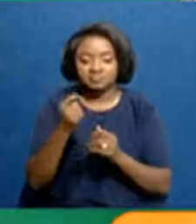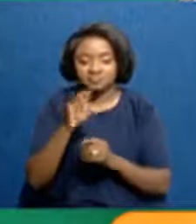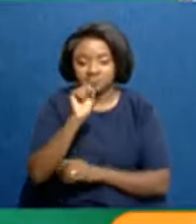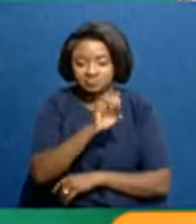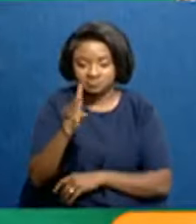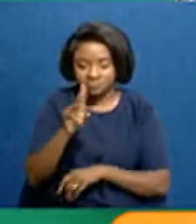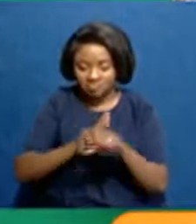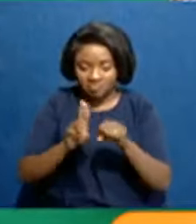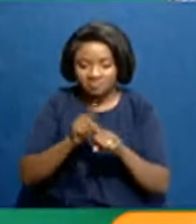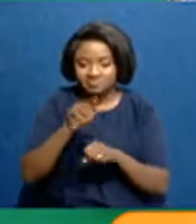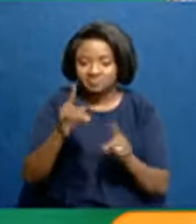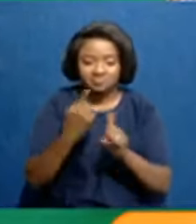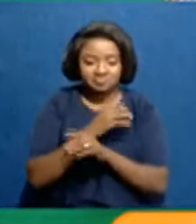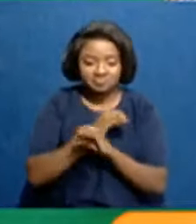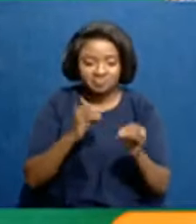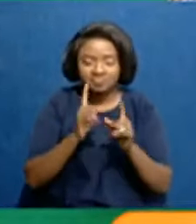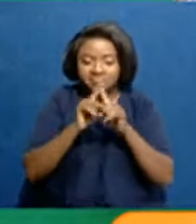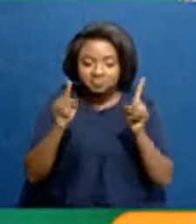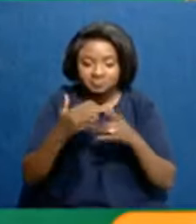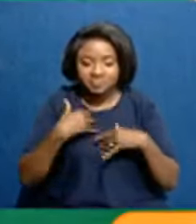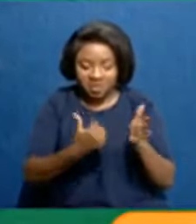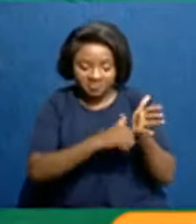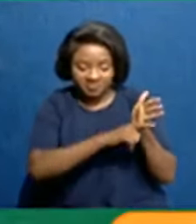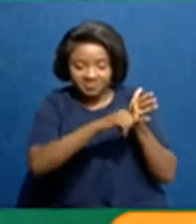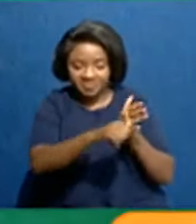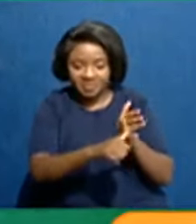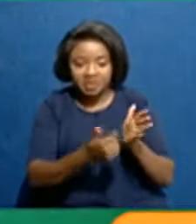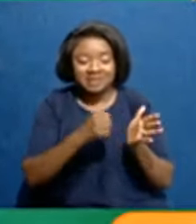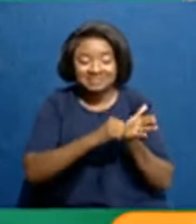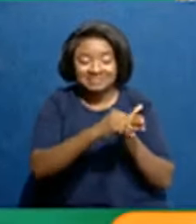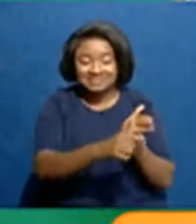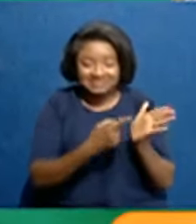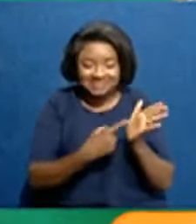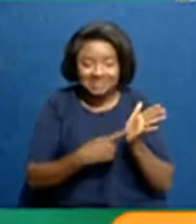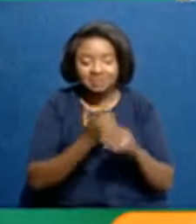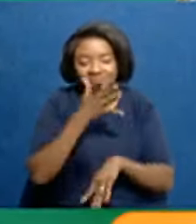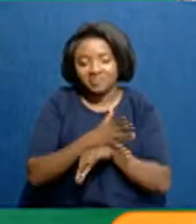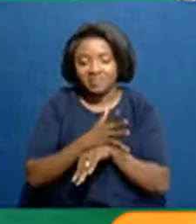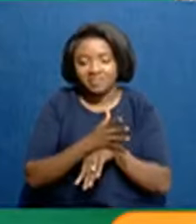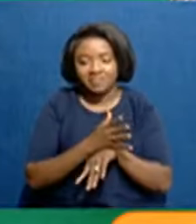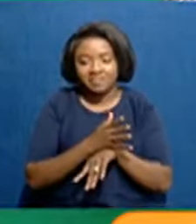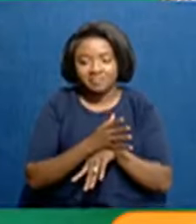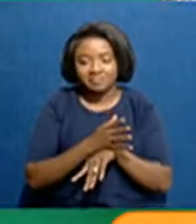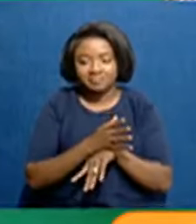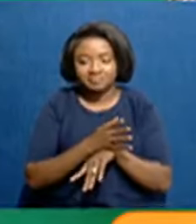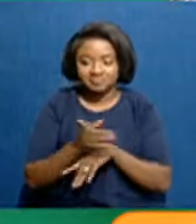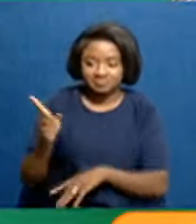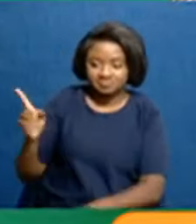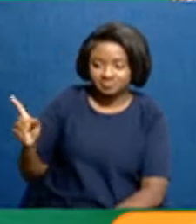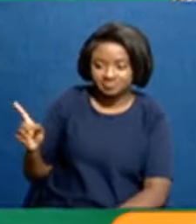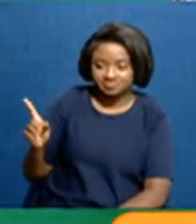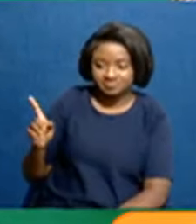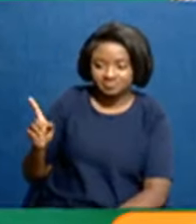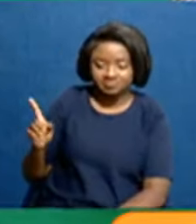tofauti yoyote, lakini kuna hii sticker. Hii sticker is counterfeited ambayo